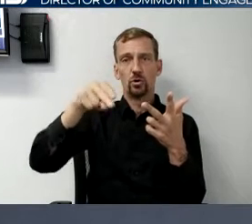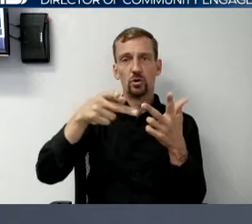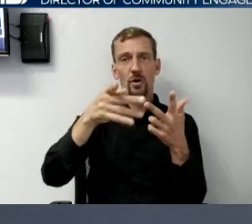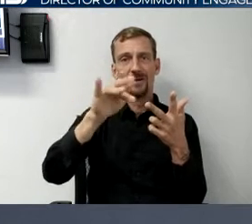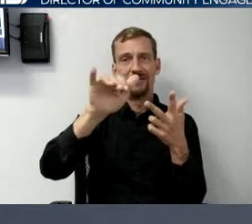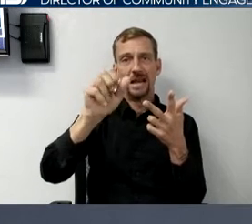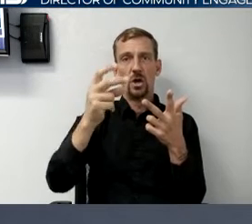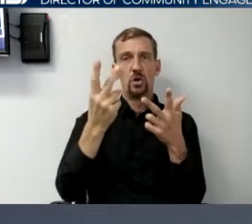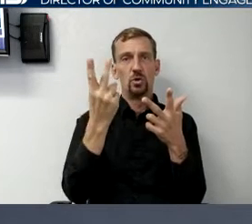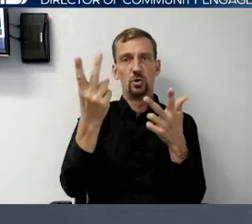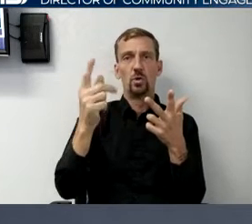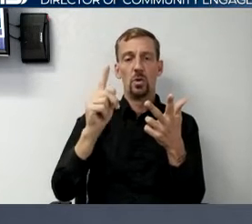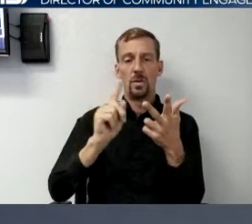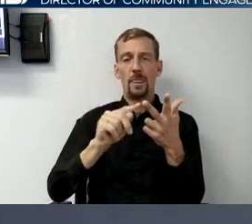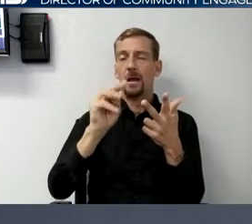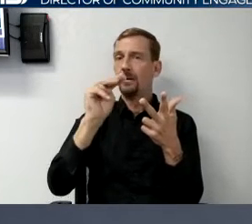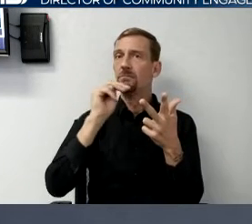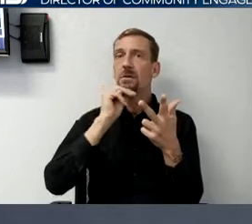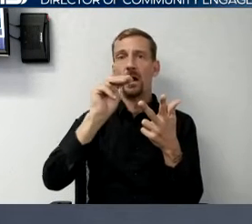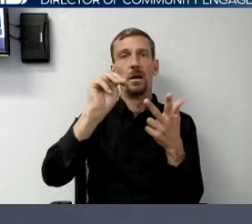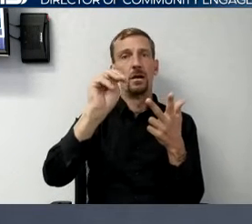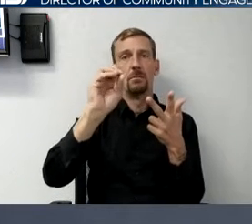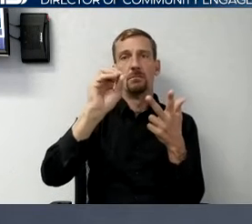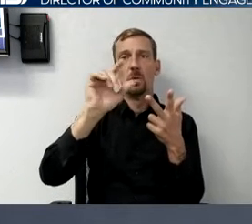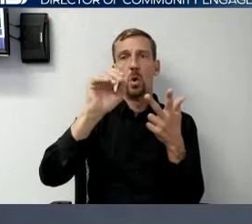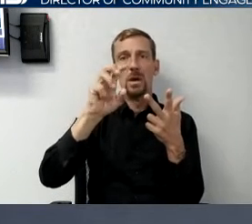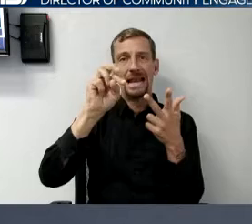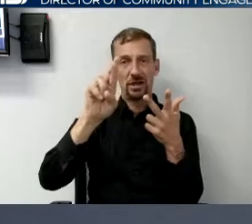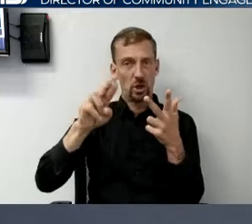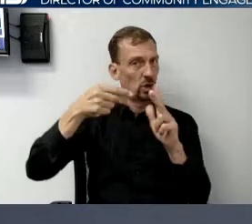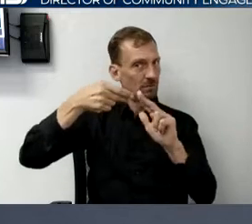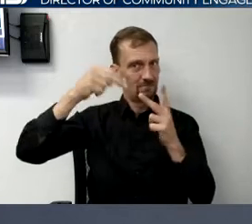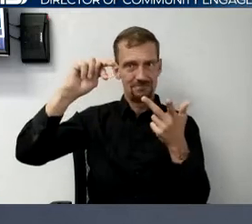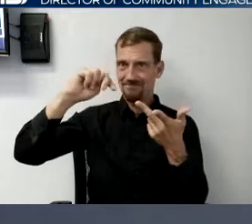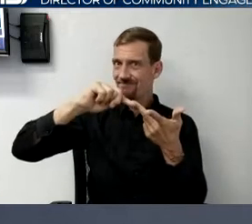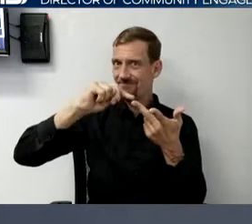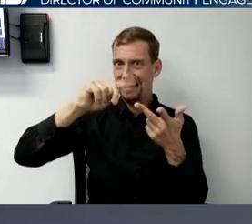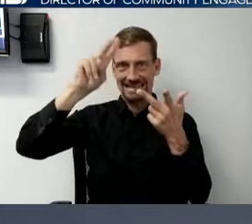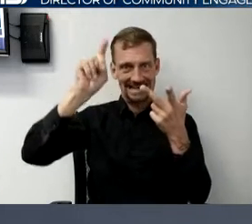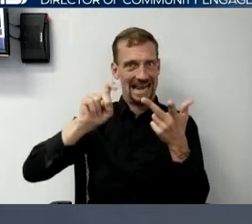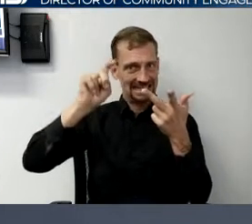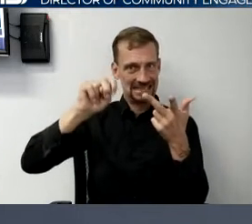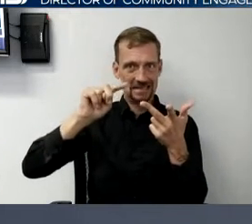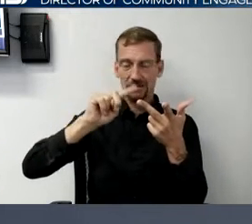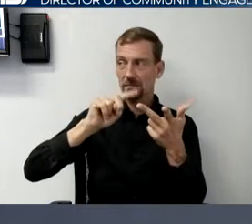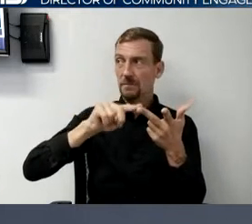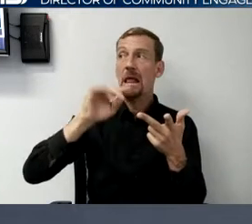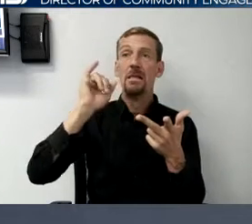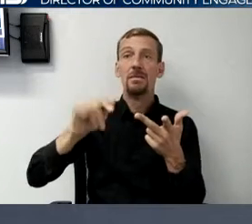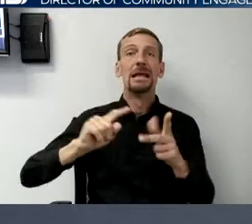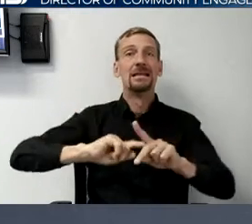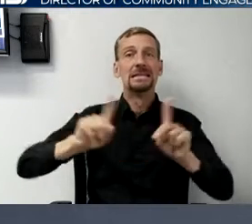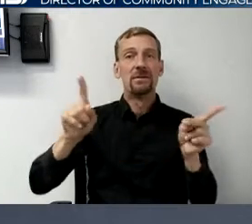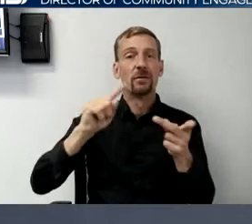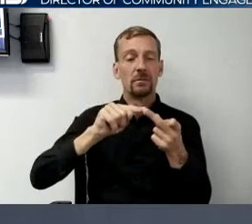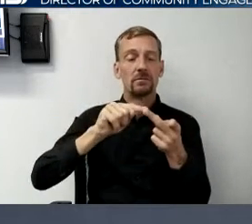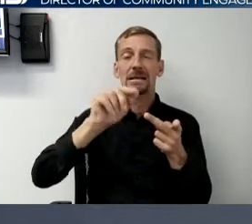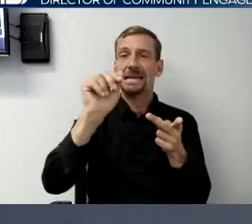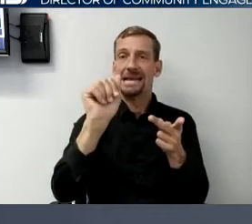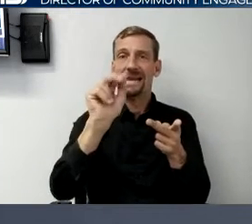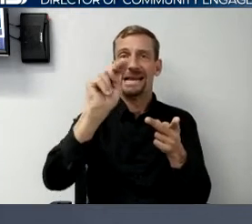a molecular platform, that is an antigen based platform. So the antigen